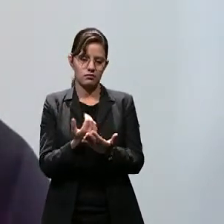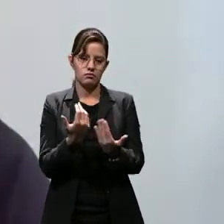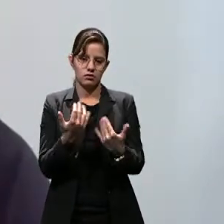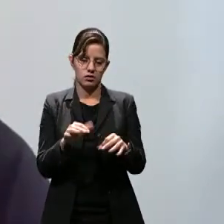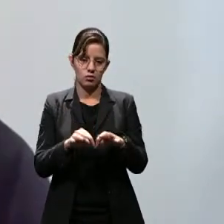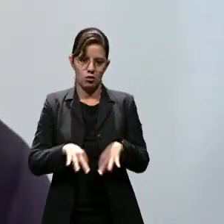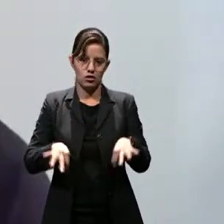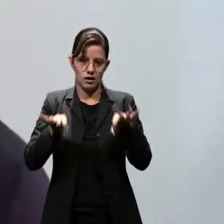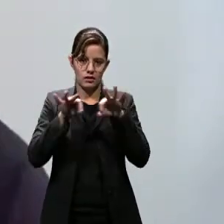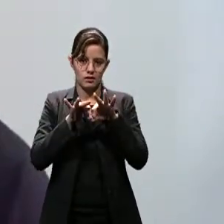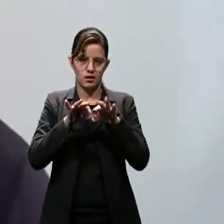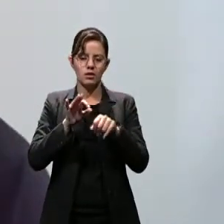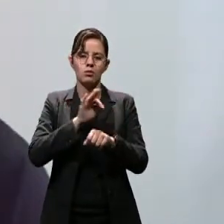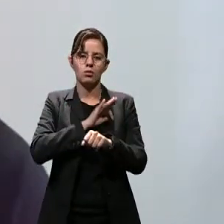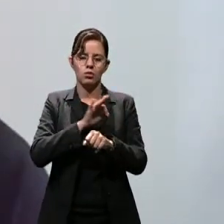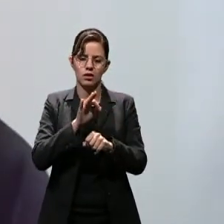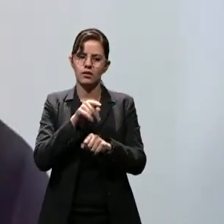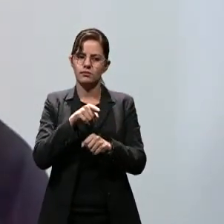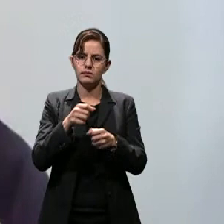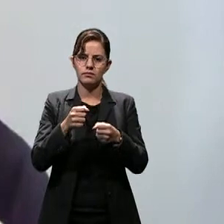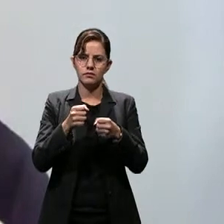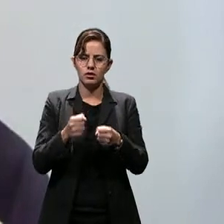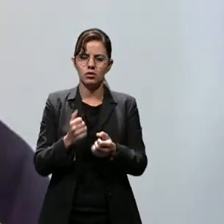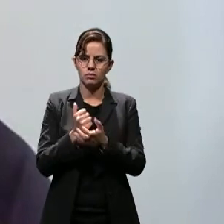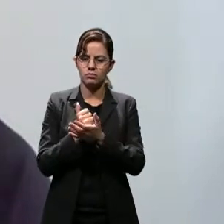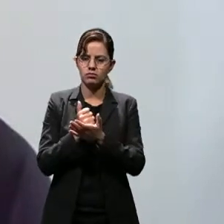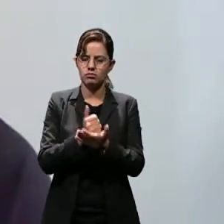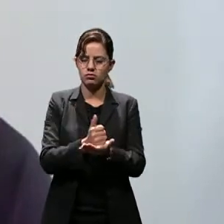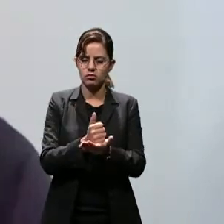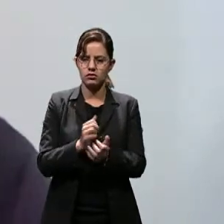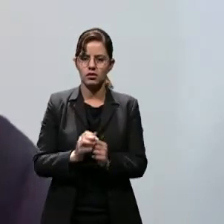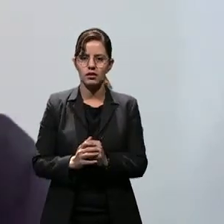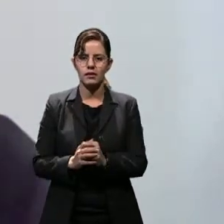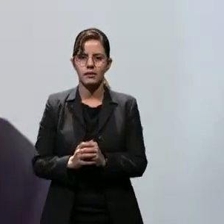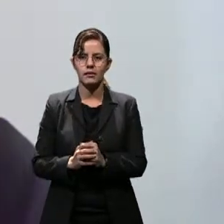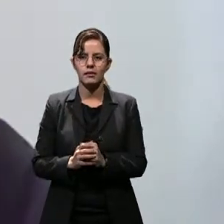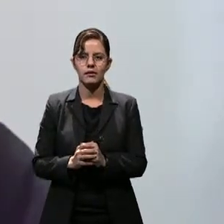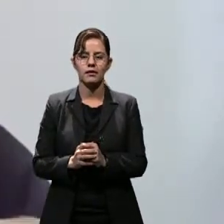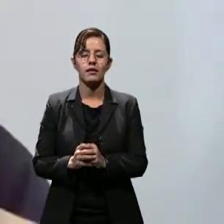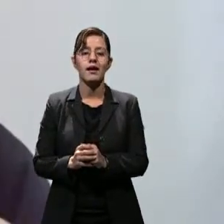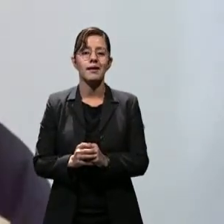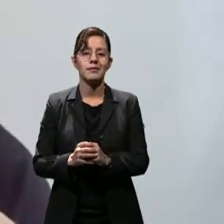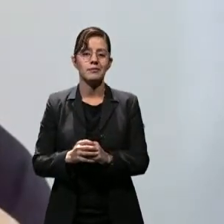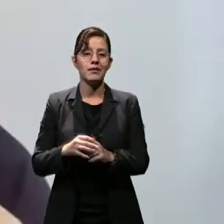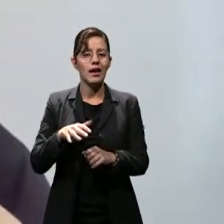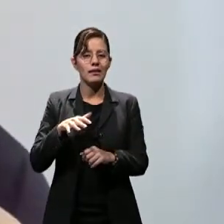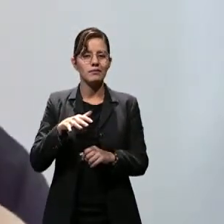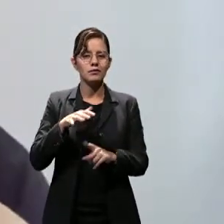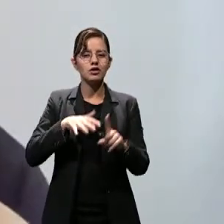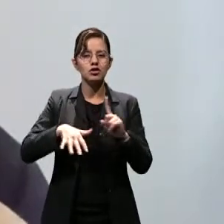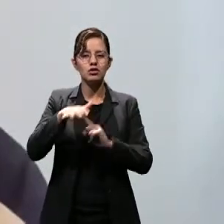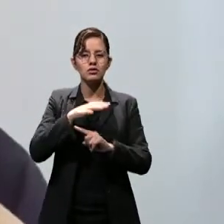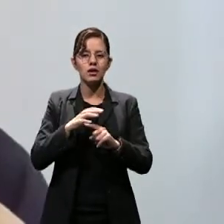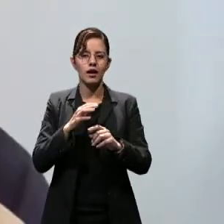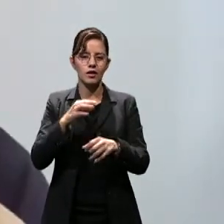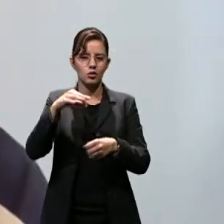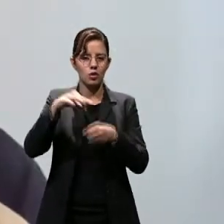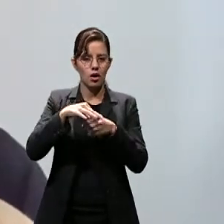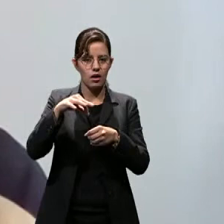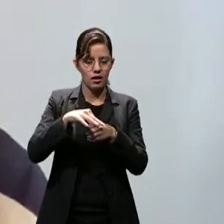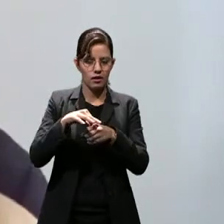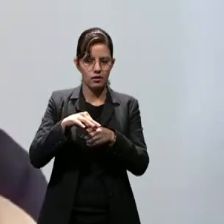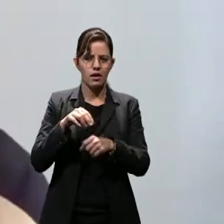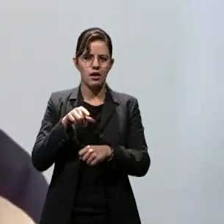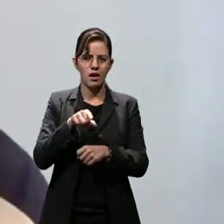important relevance in ensuring that the conditions of the electoral ecosystem be free